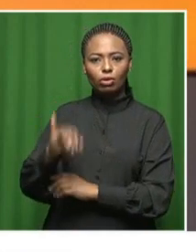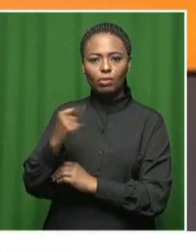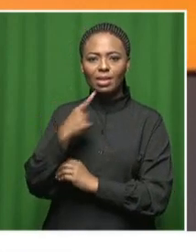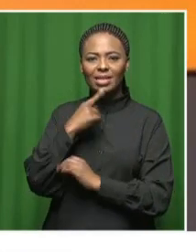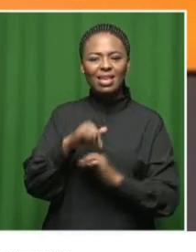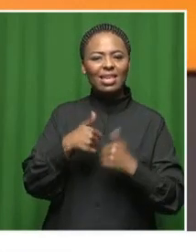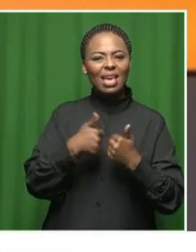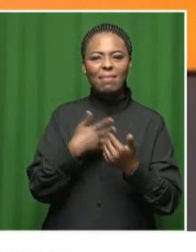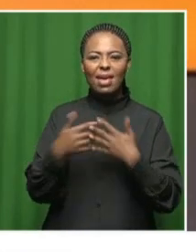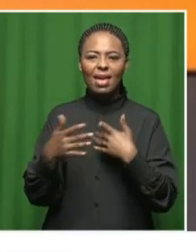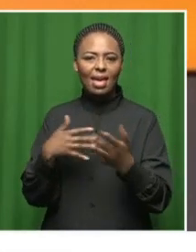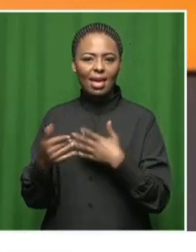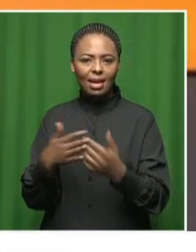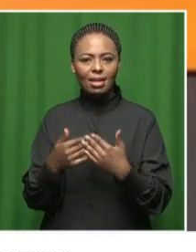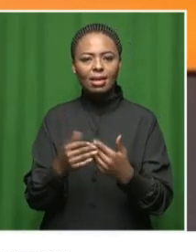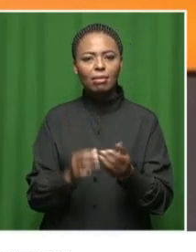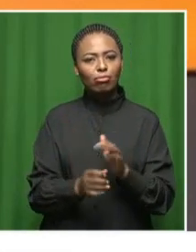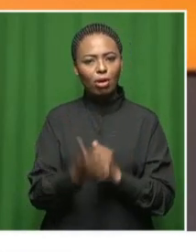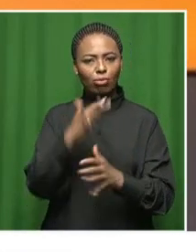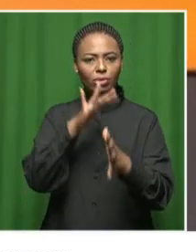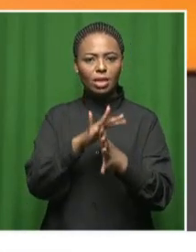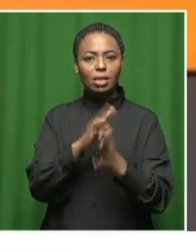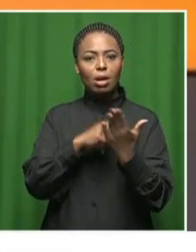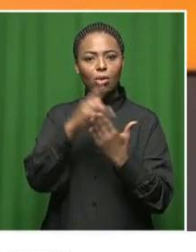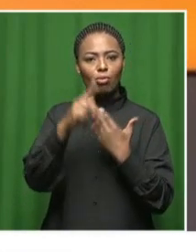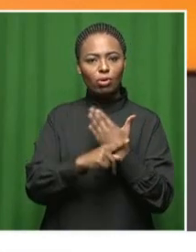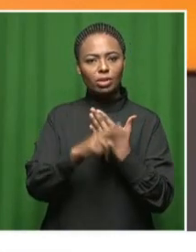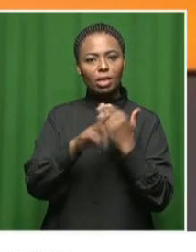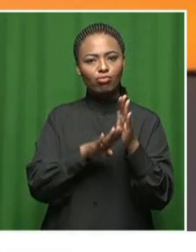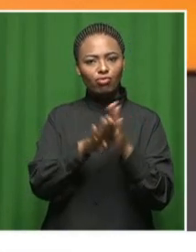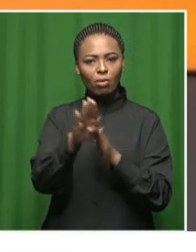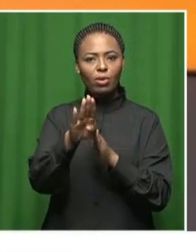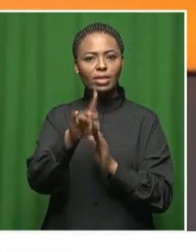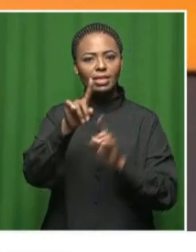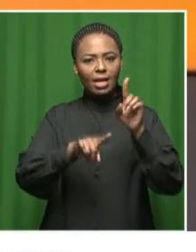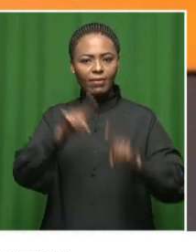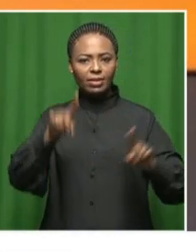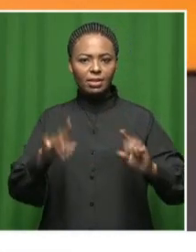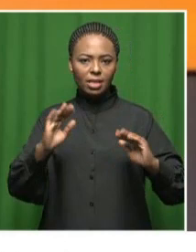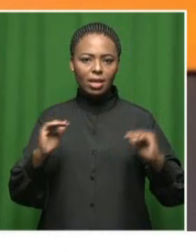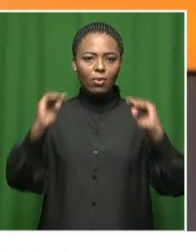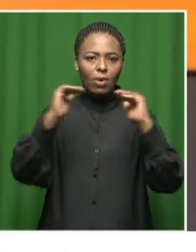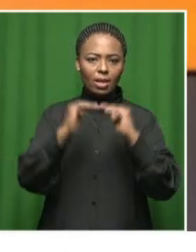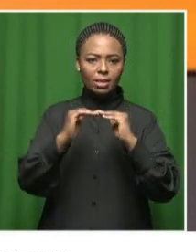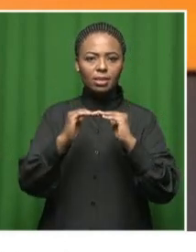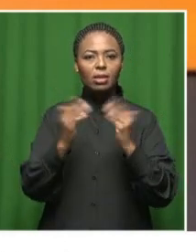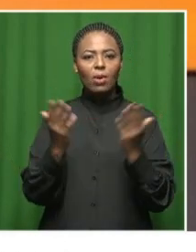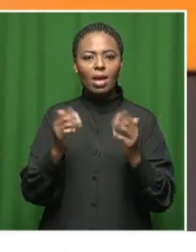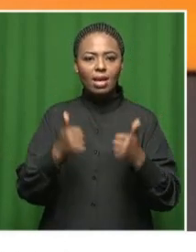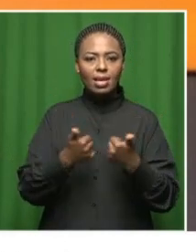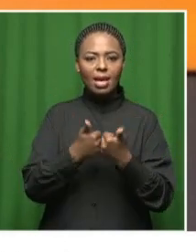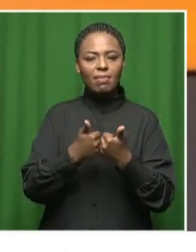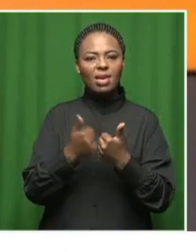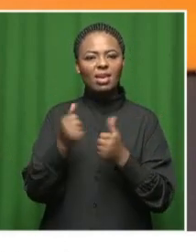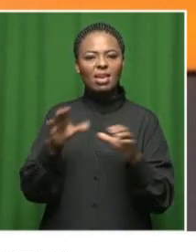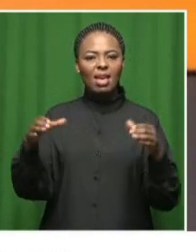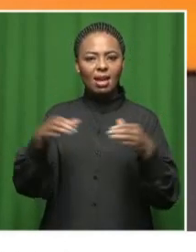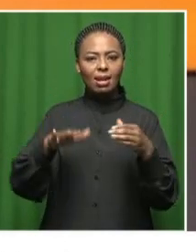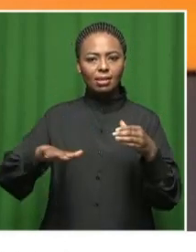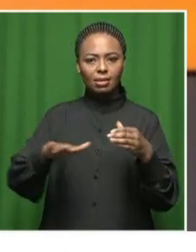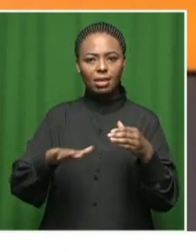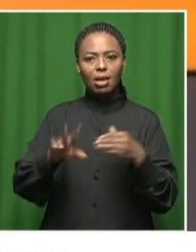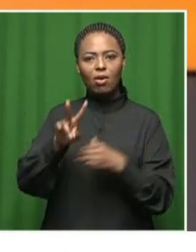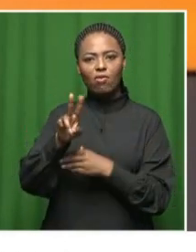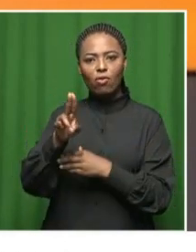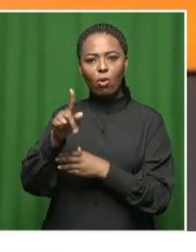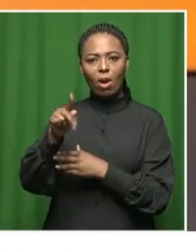The project promotes diversity and equality in and with the gaming industry. To tell us more, we joined in studio by Vulane Mthembu, who is in